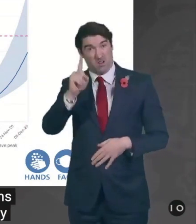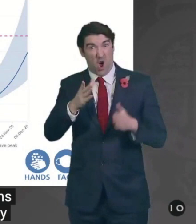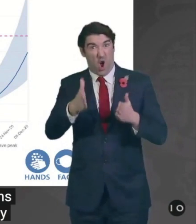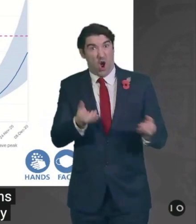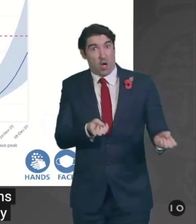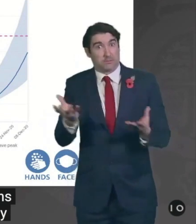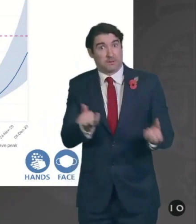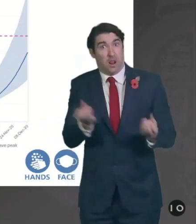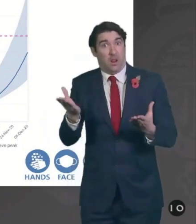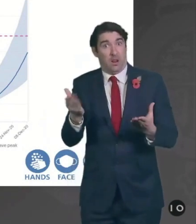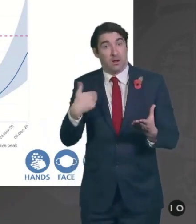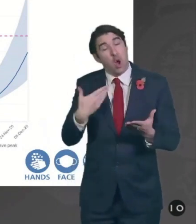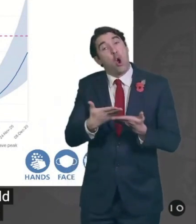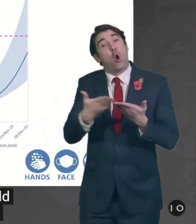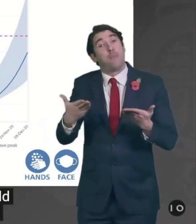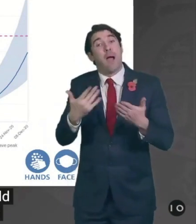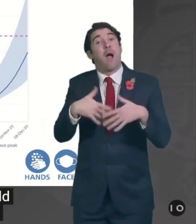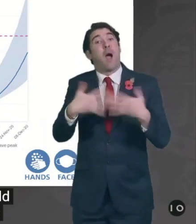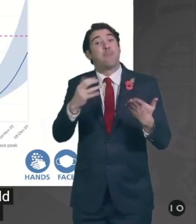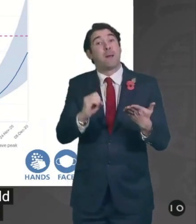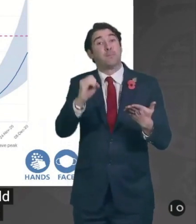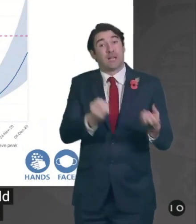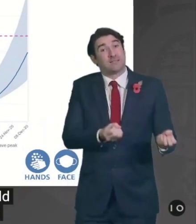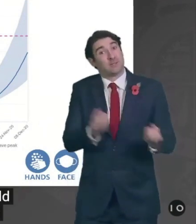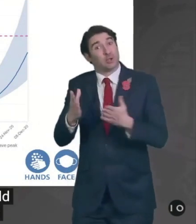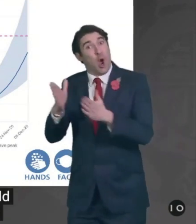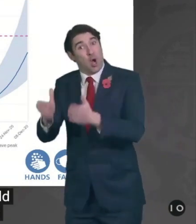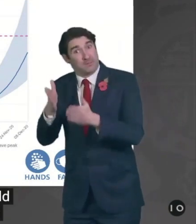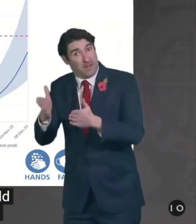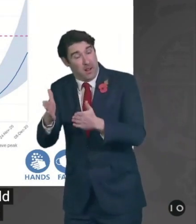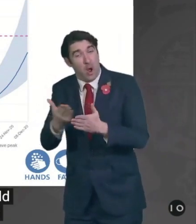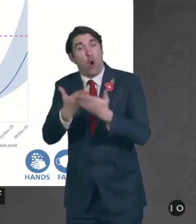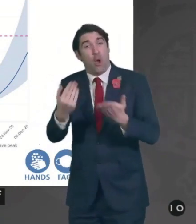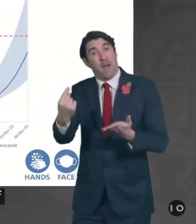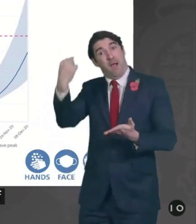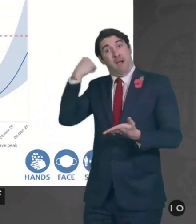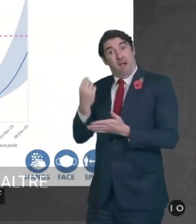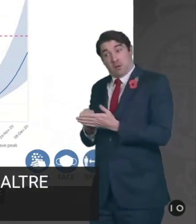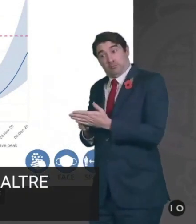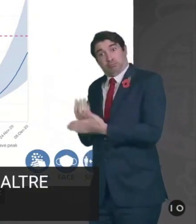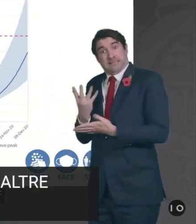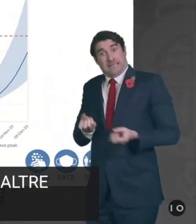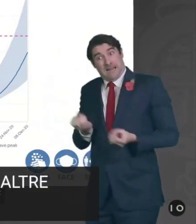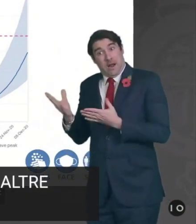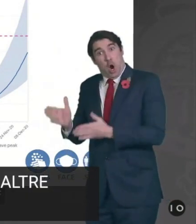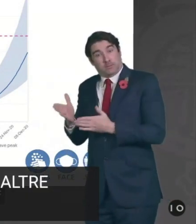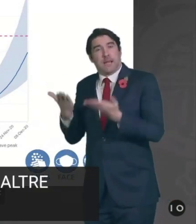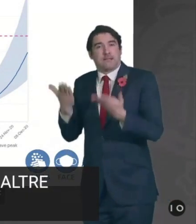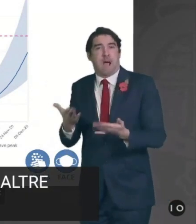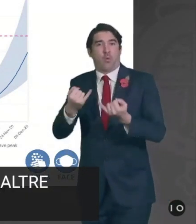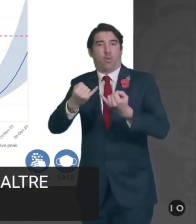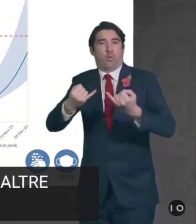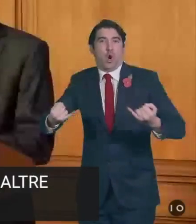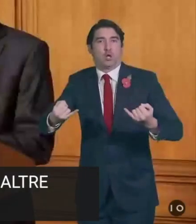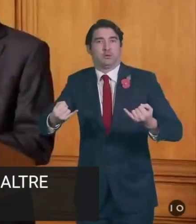follow. So unfortunately, that's a very grim picture in terms of what this looks like in the absence of action and continued